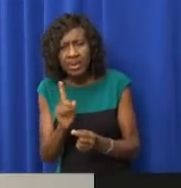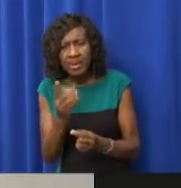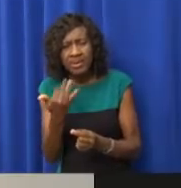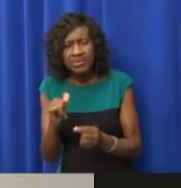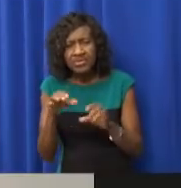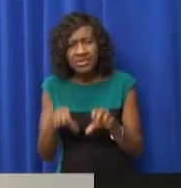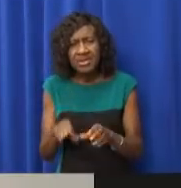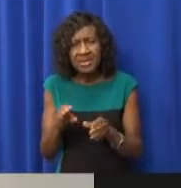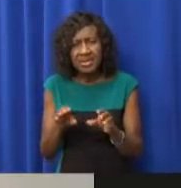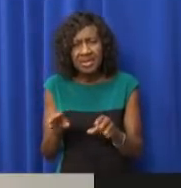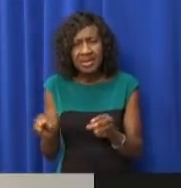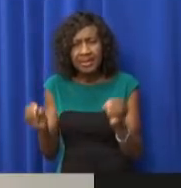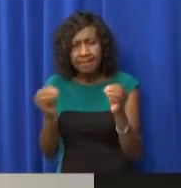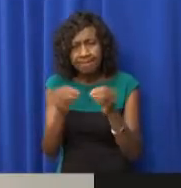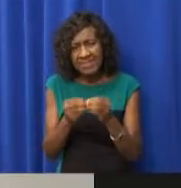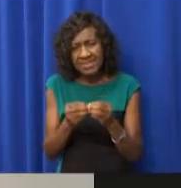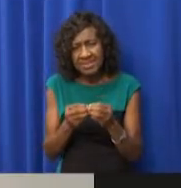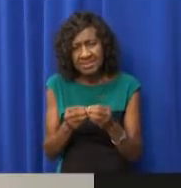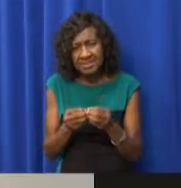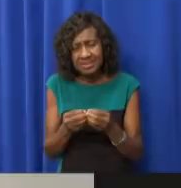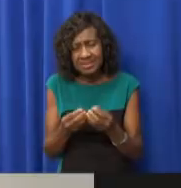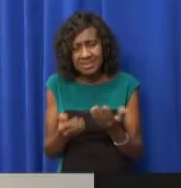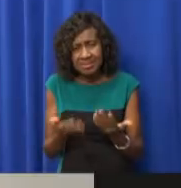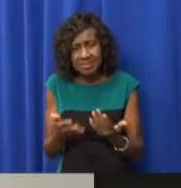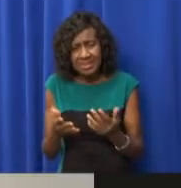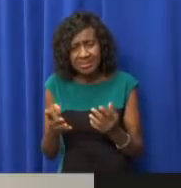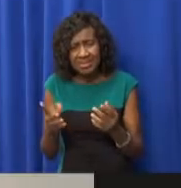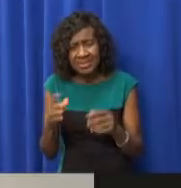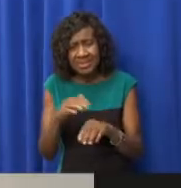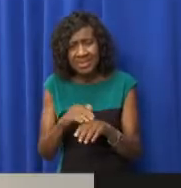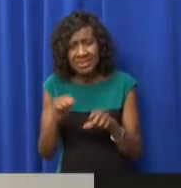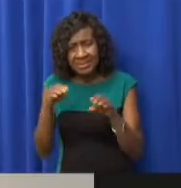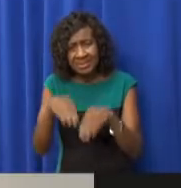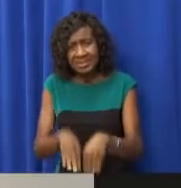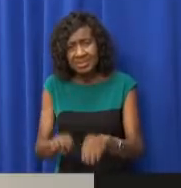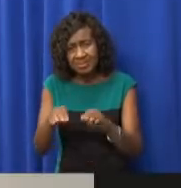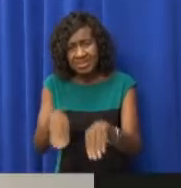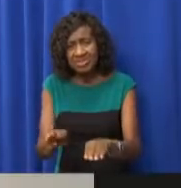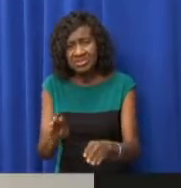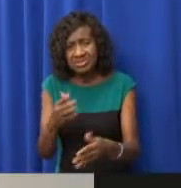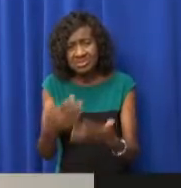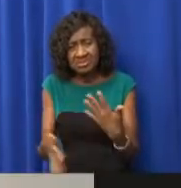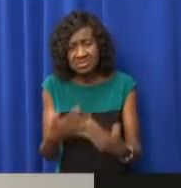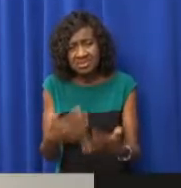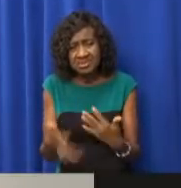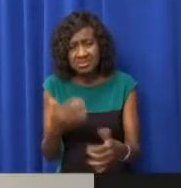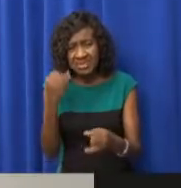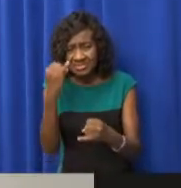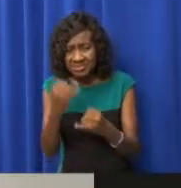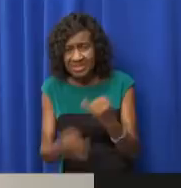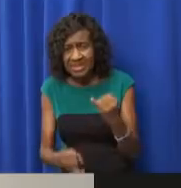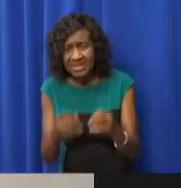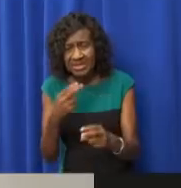meet at the beach regardless of the A to Z last names of the people participating?